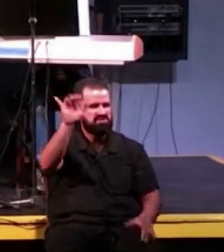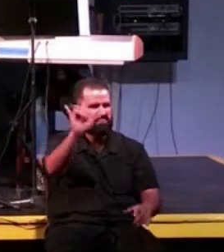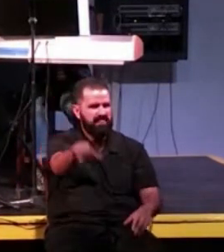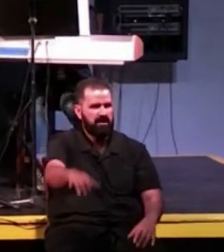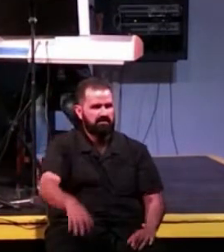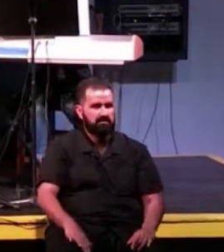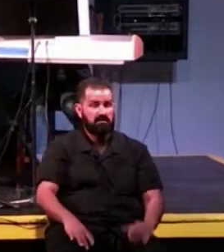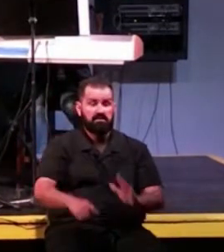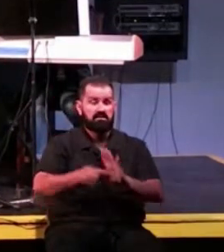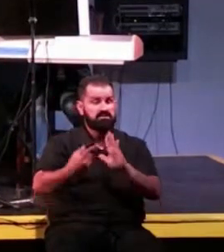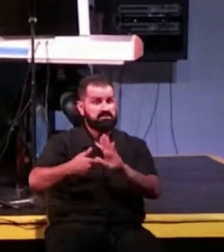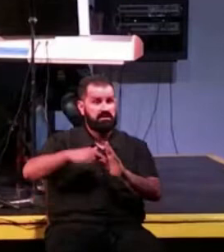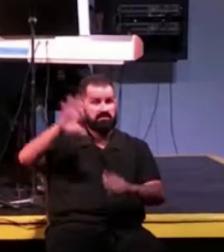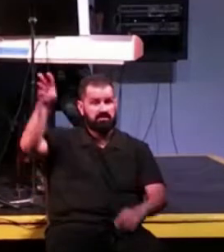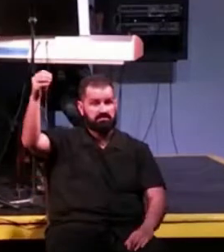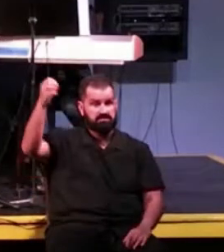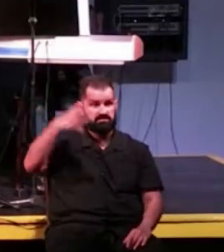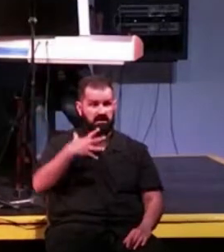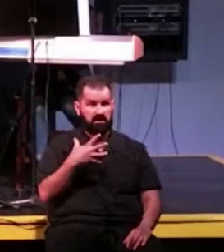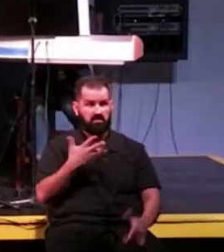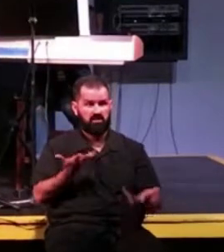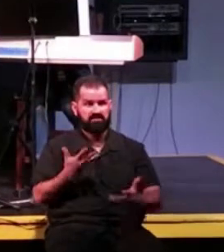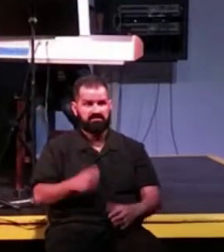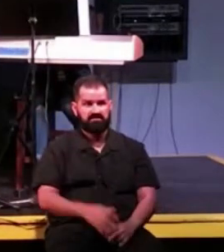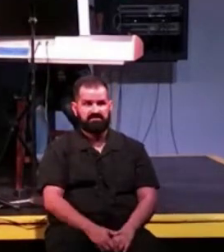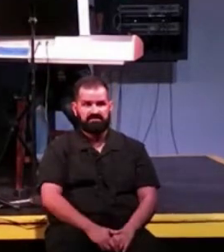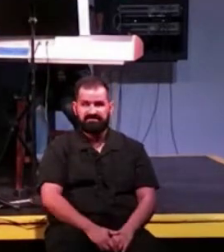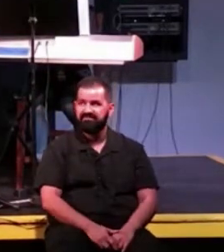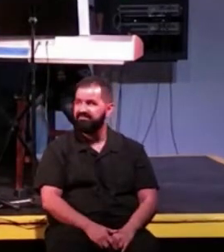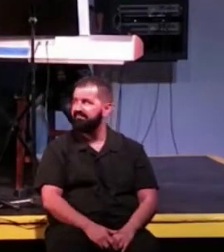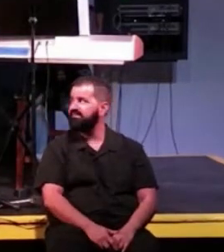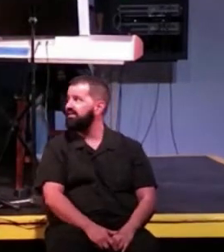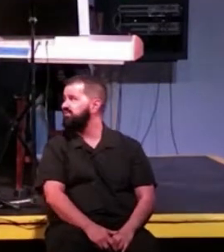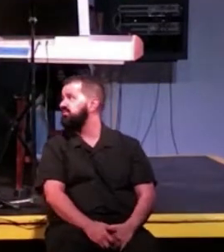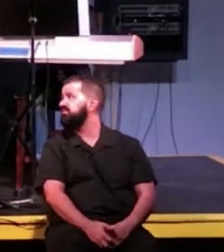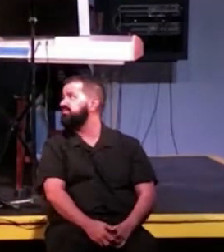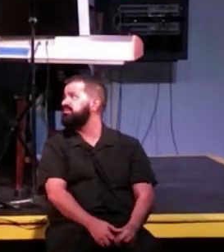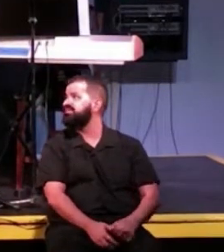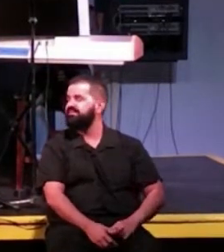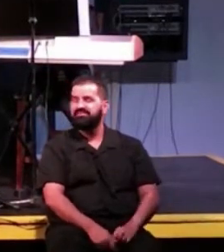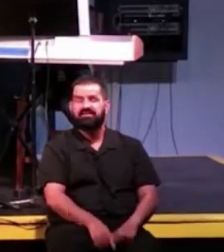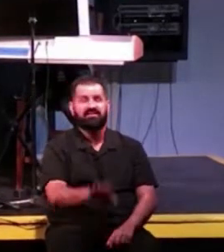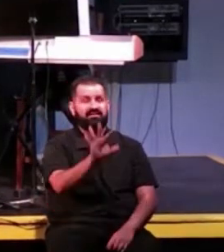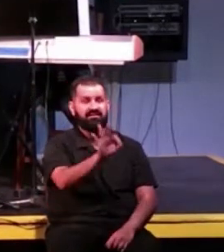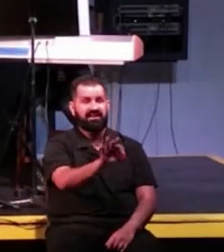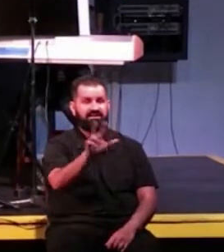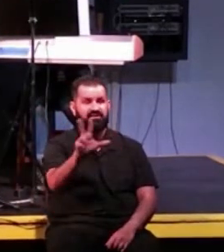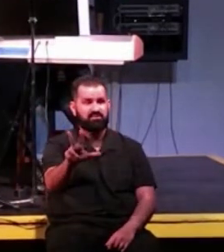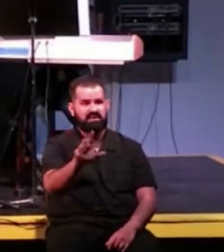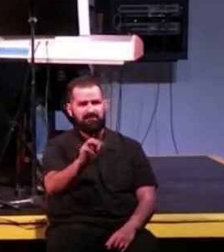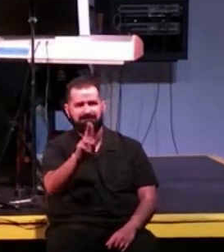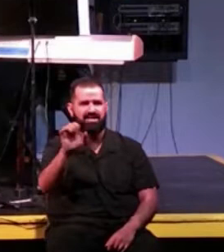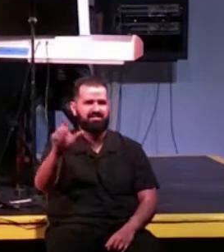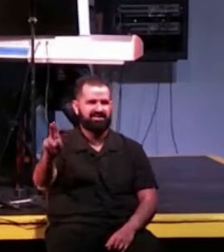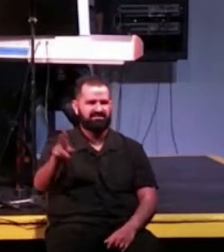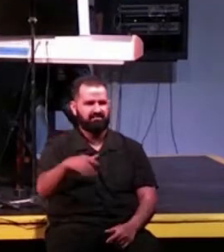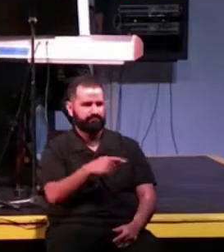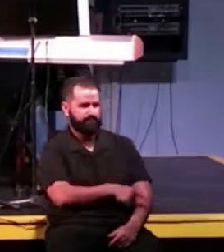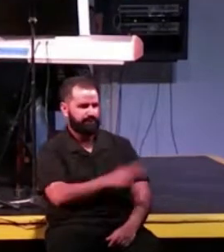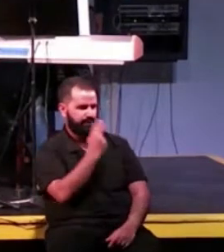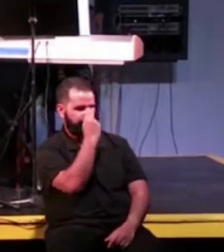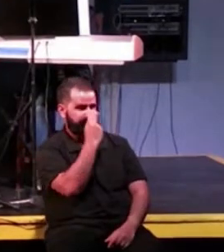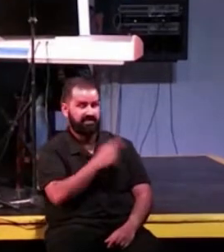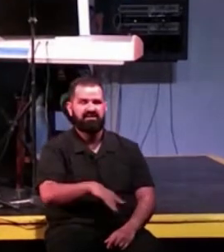Because the sun might be like what, Enrique, 900 miles or something? Come on, tell me. 93 million, what a nerd, look at him, 93